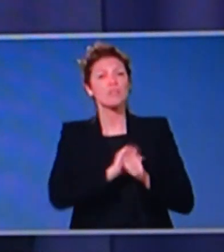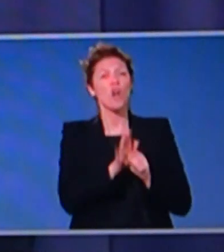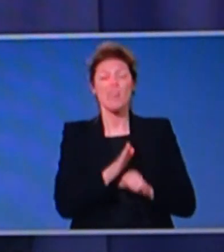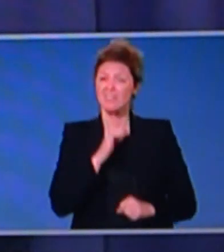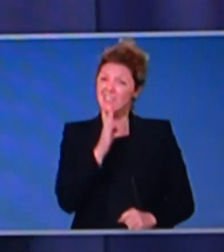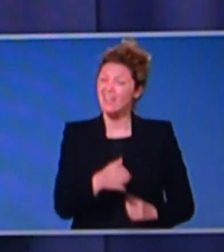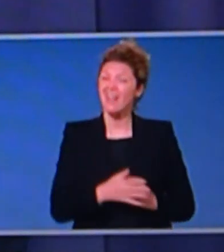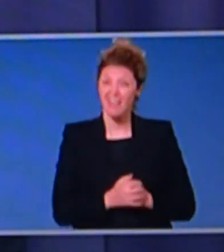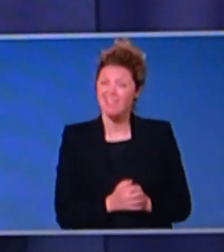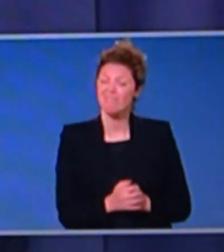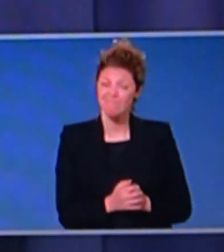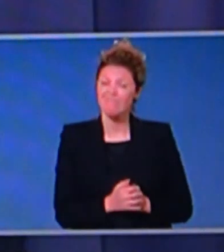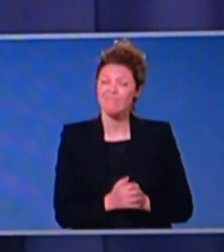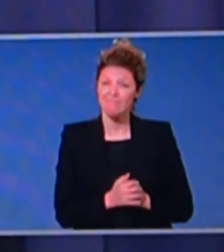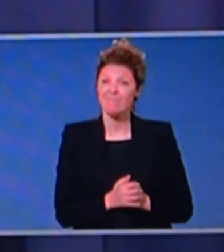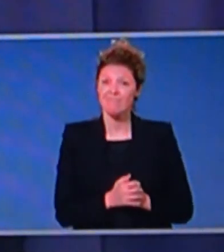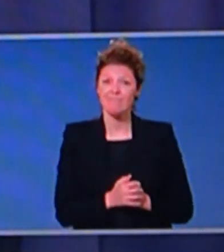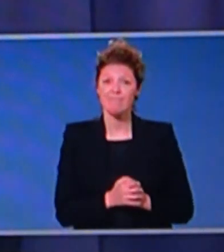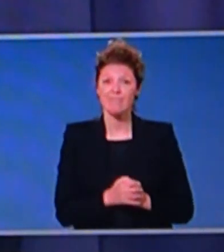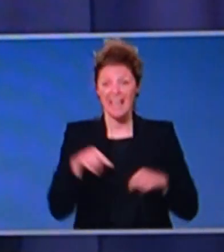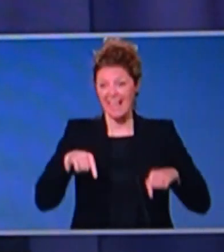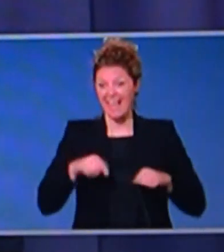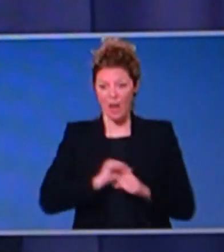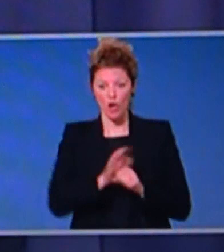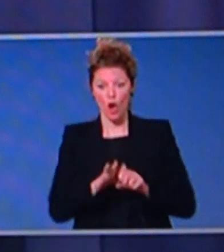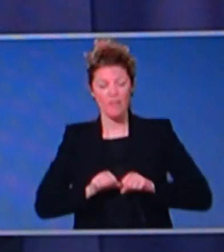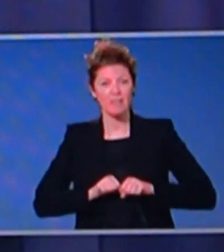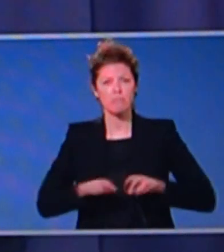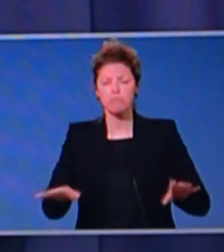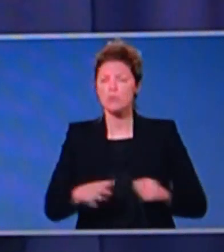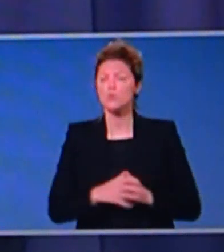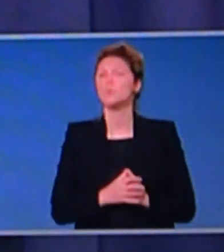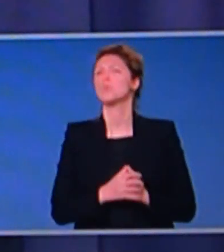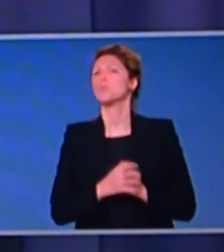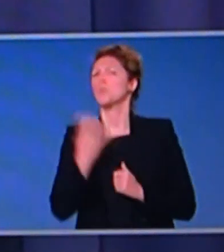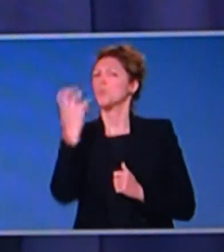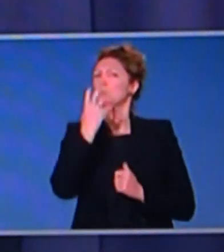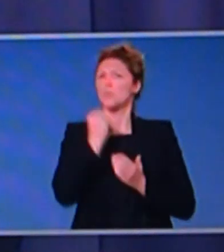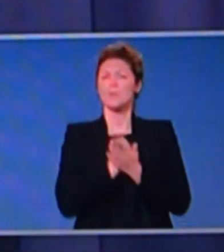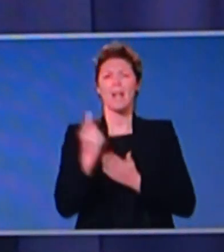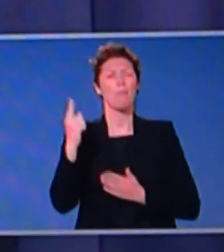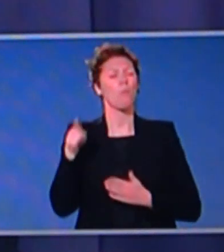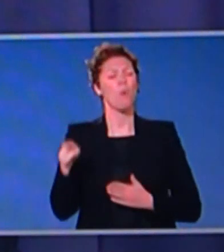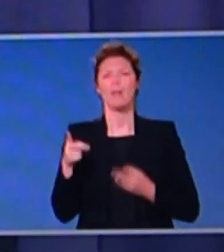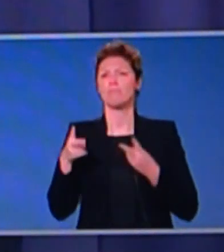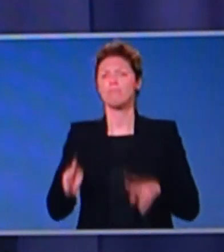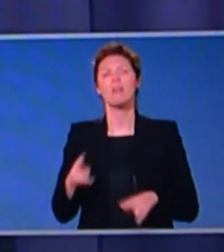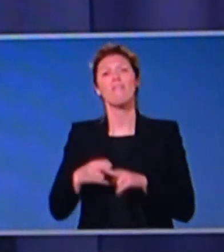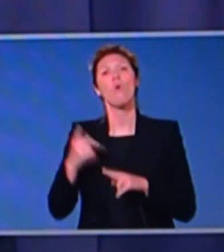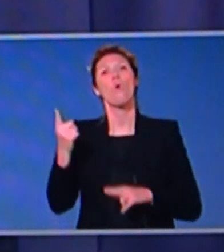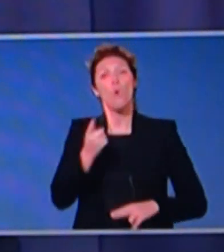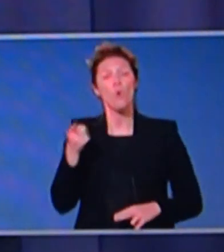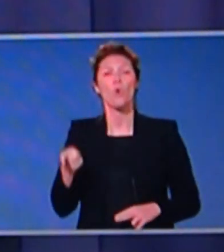truths of the COVID-19 virus that it particularly is fatal towards those who